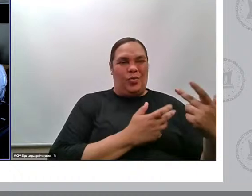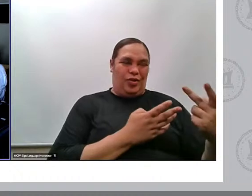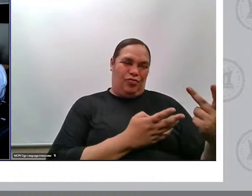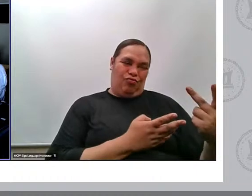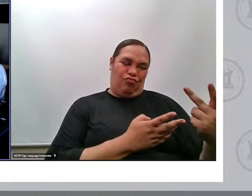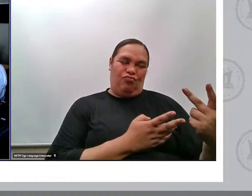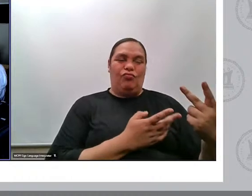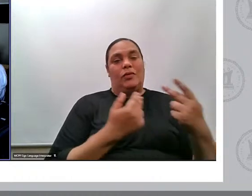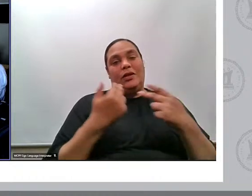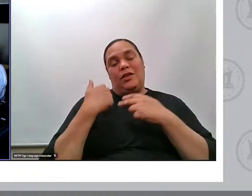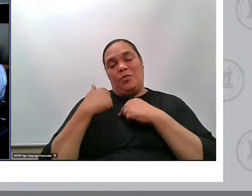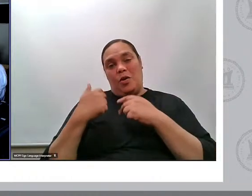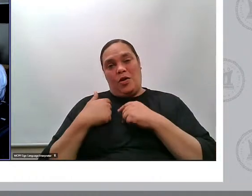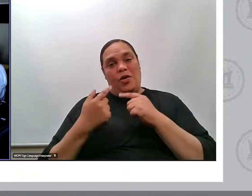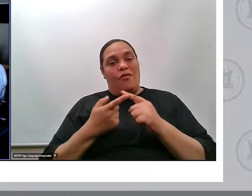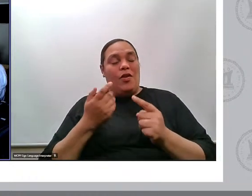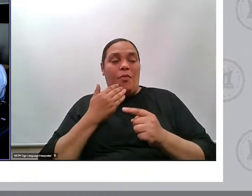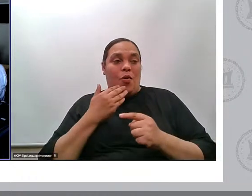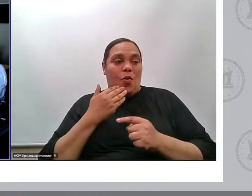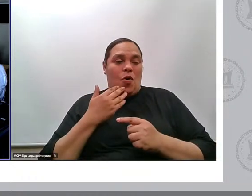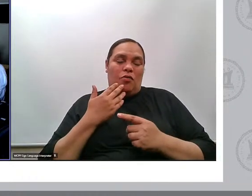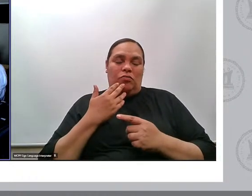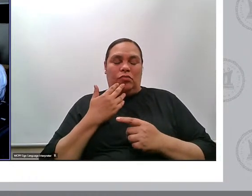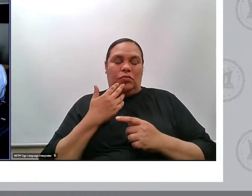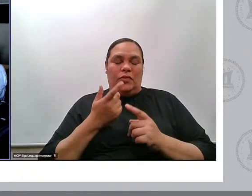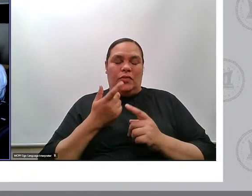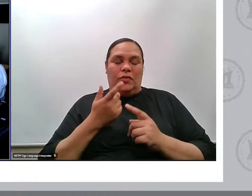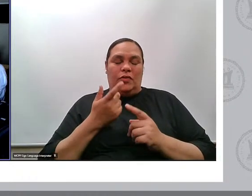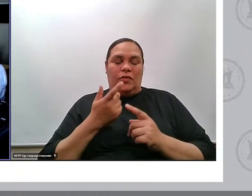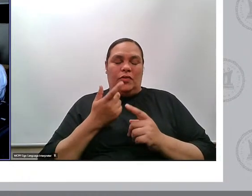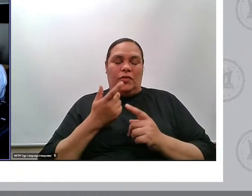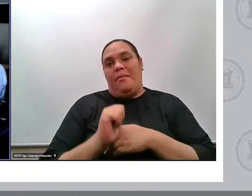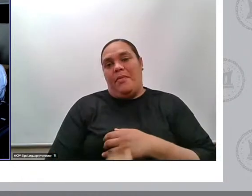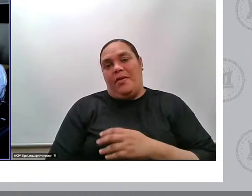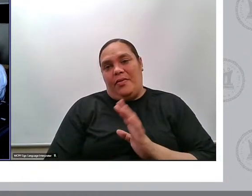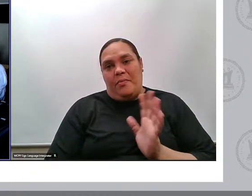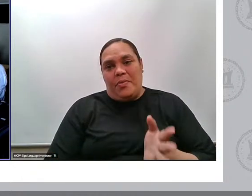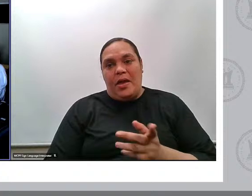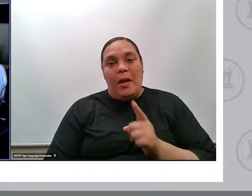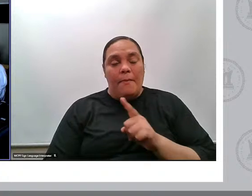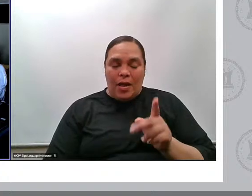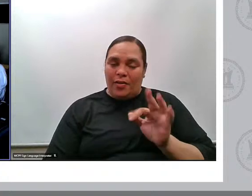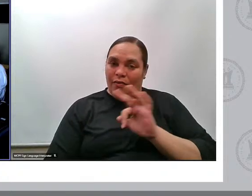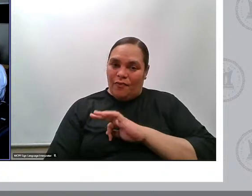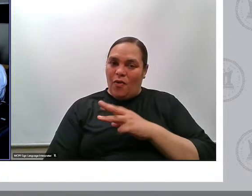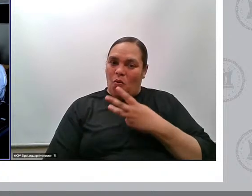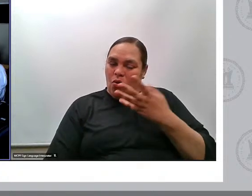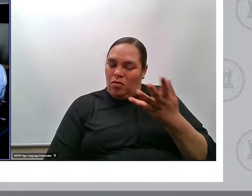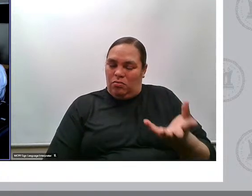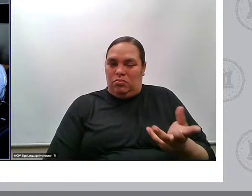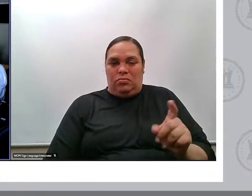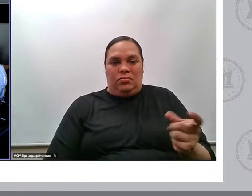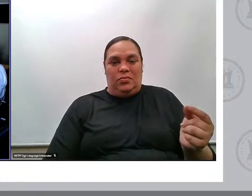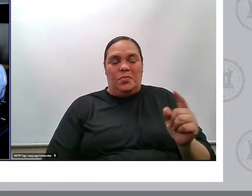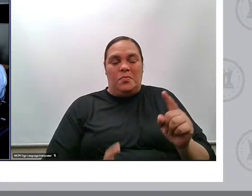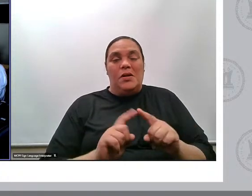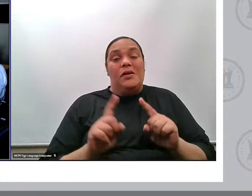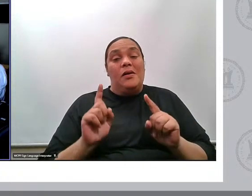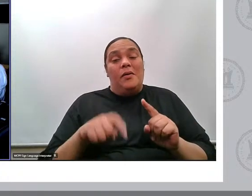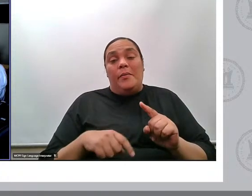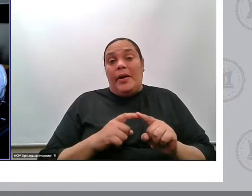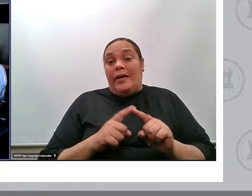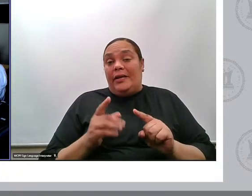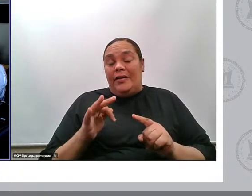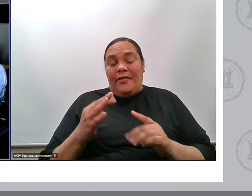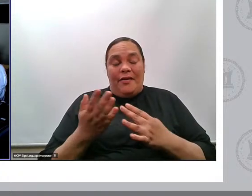be a responsibility of approximately 3 days a month is what it would normally work out to be. Obviously, if there's